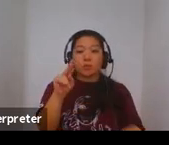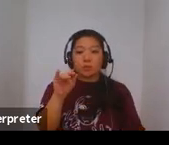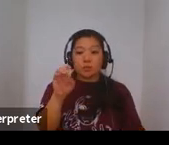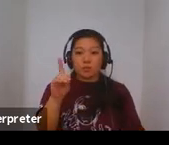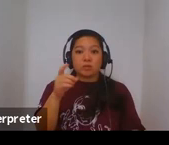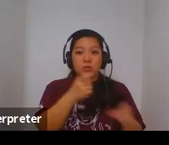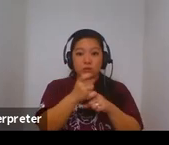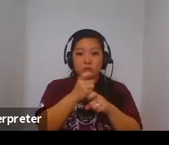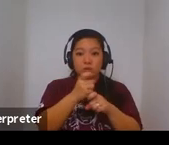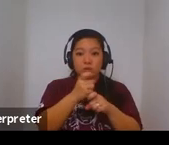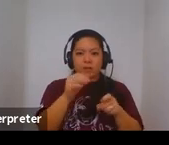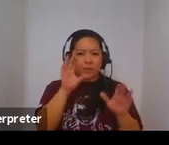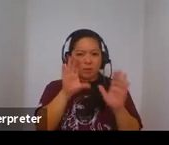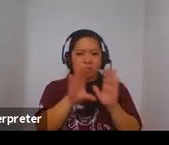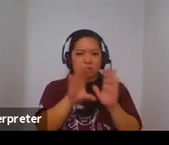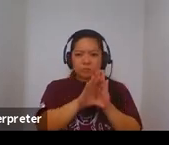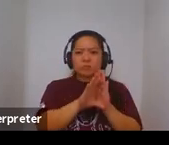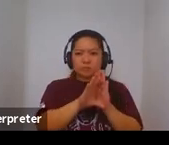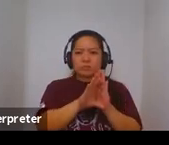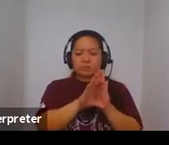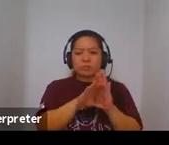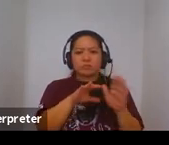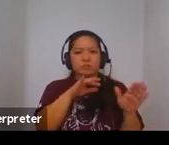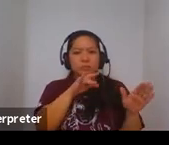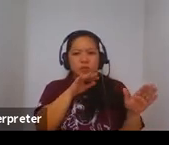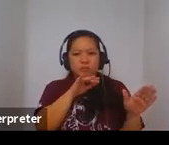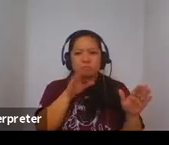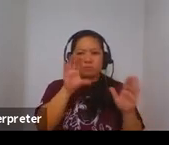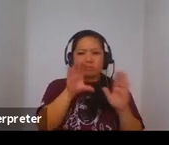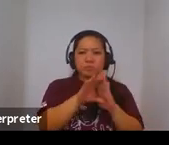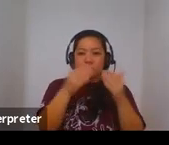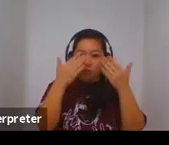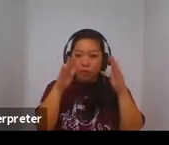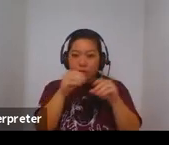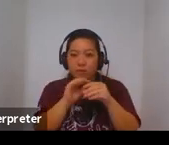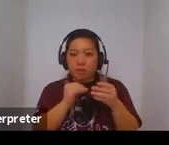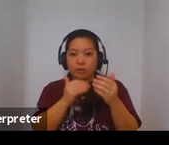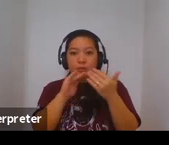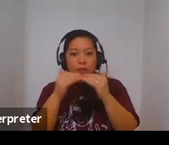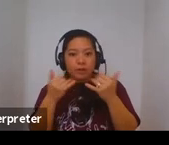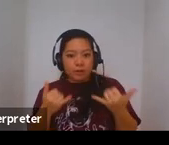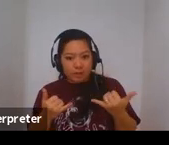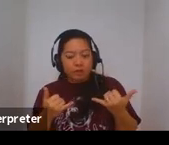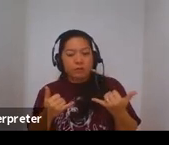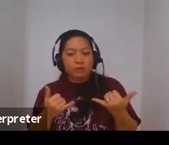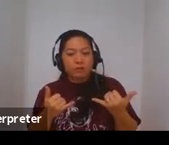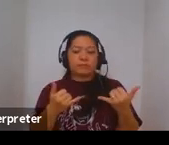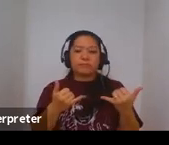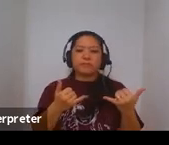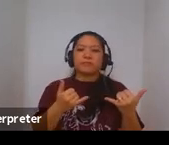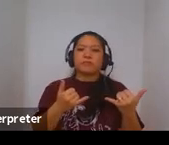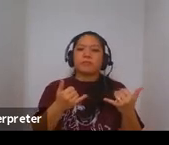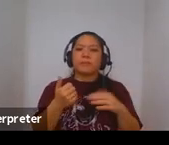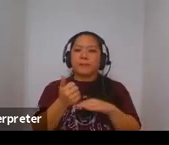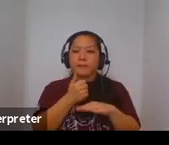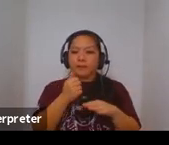and vulgar pictures may be more general in the community. And then we see as we continue down the continuum of harm that it gets